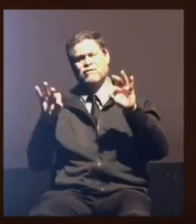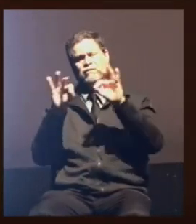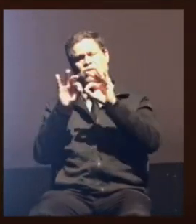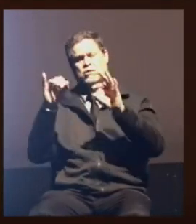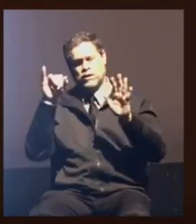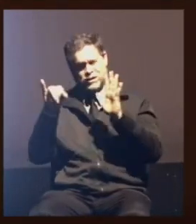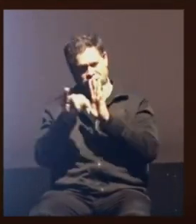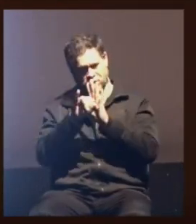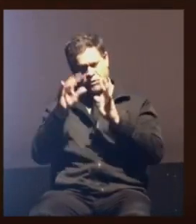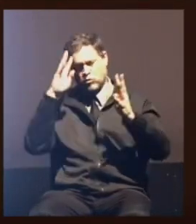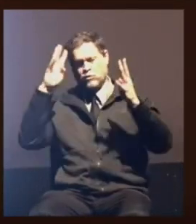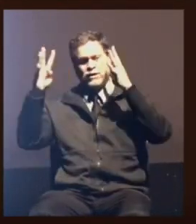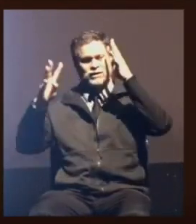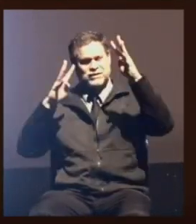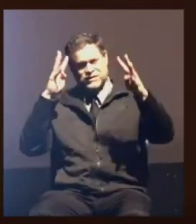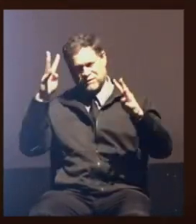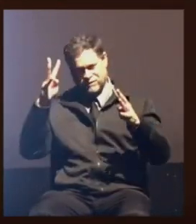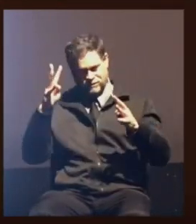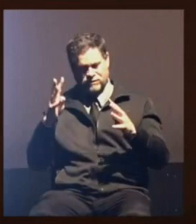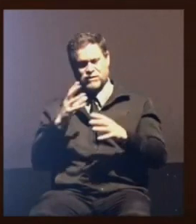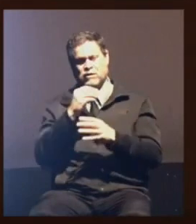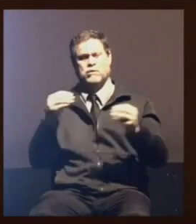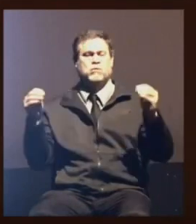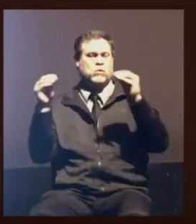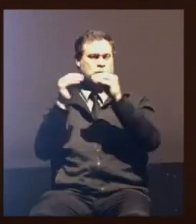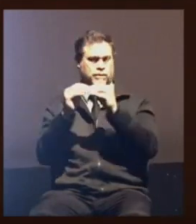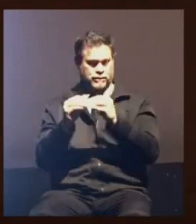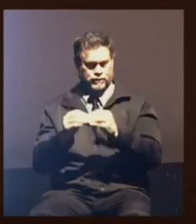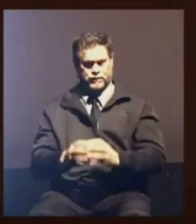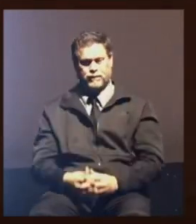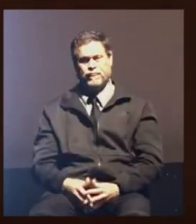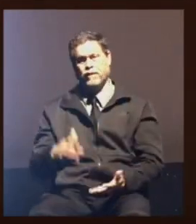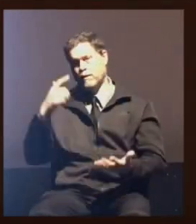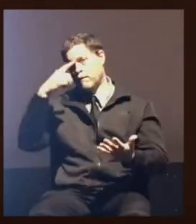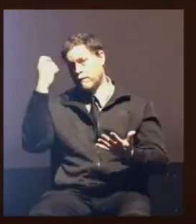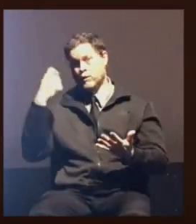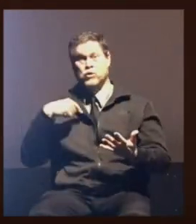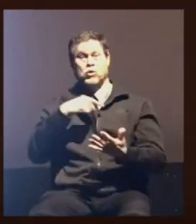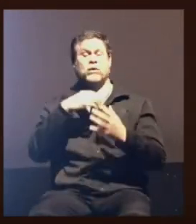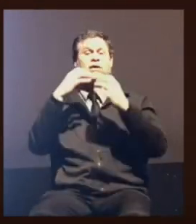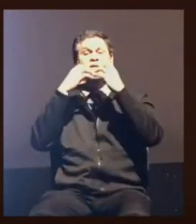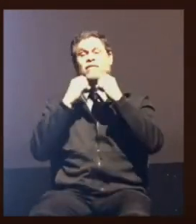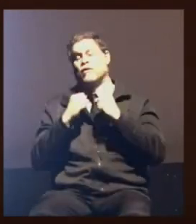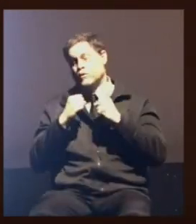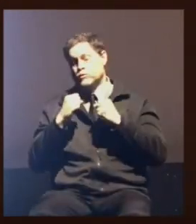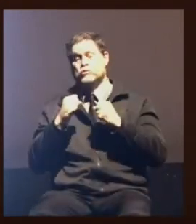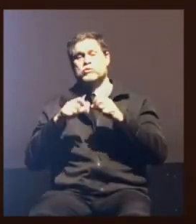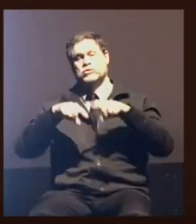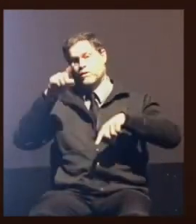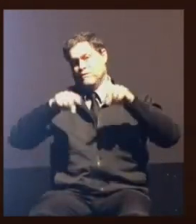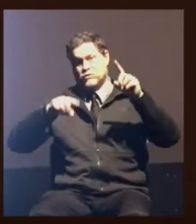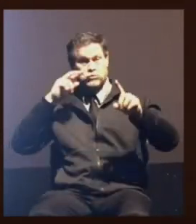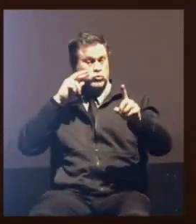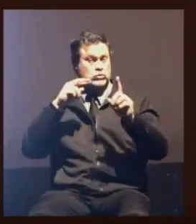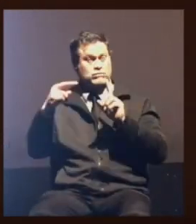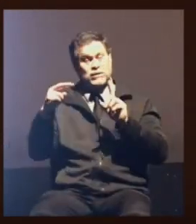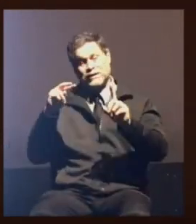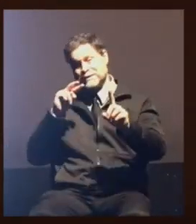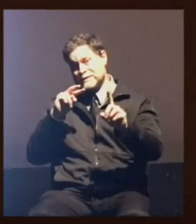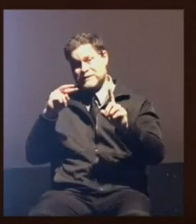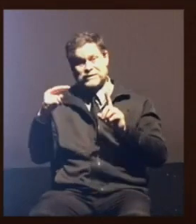identity, creativity, innovation, and more. Because we value these diverse perspectives that are going to